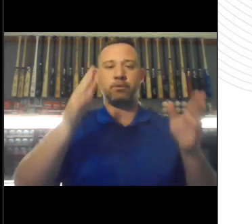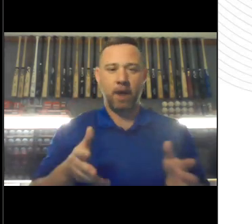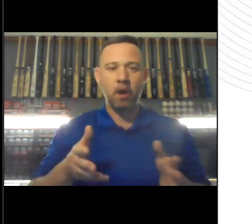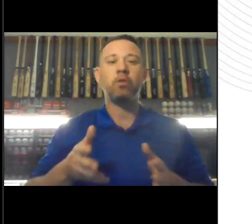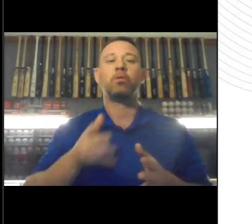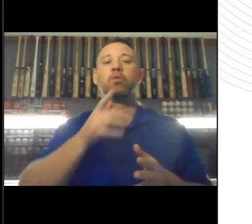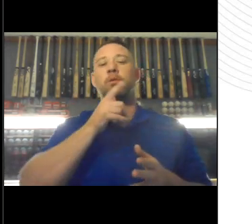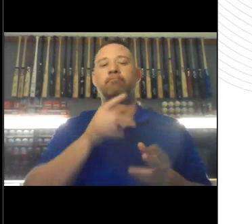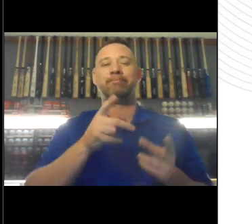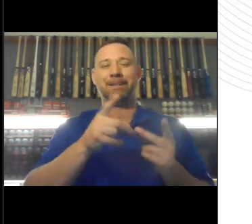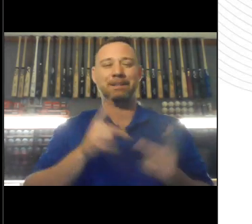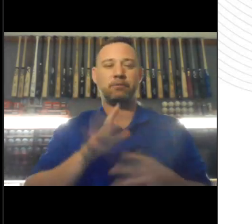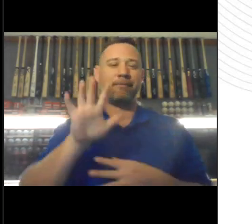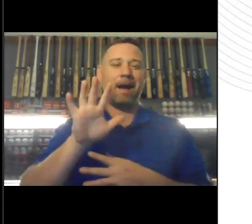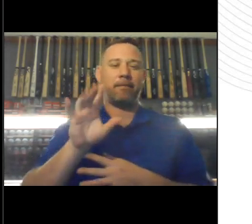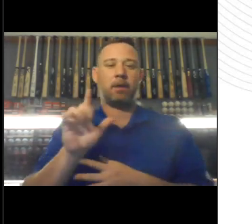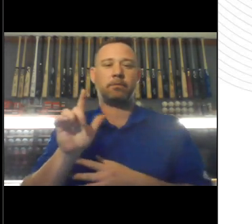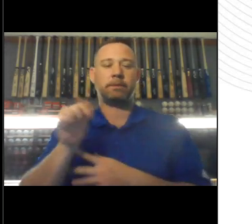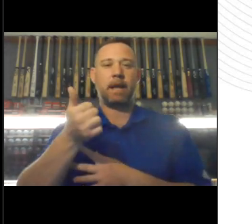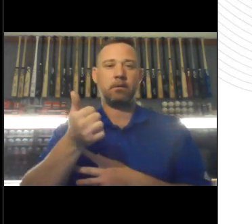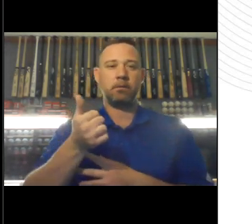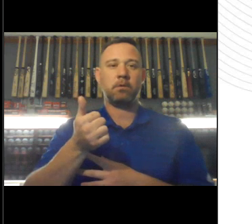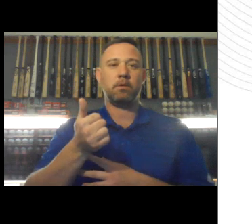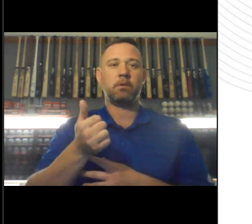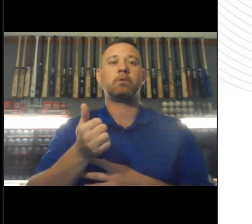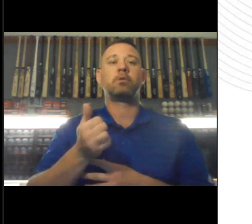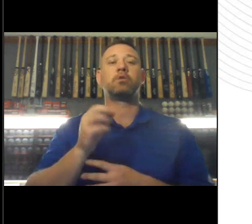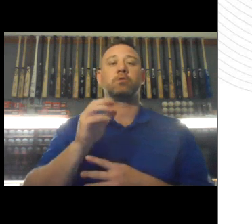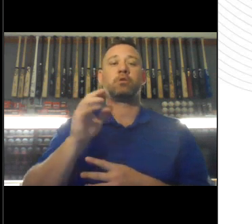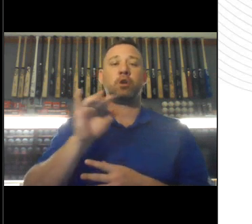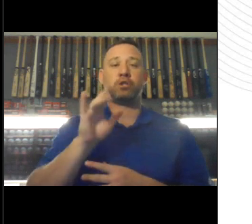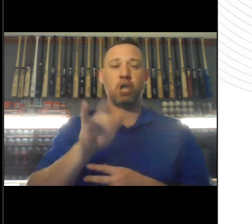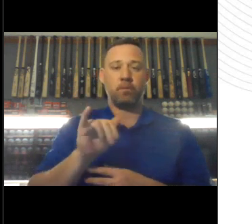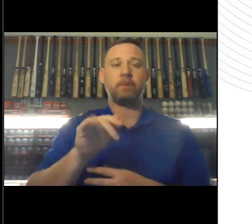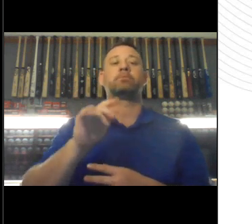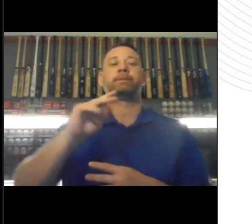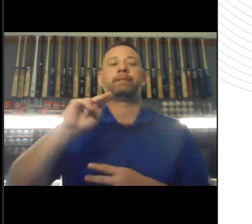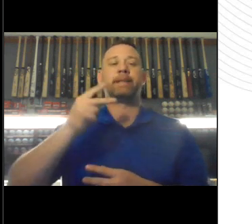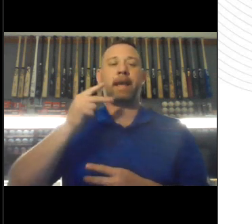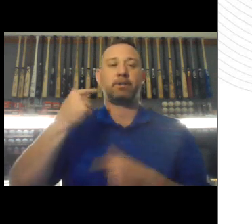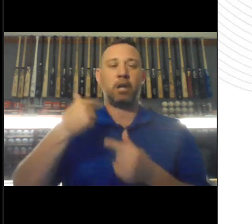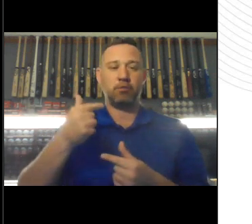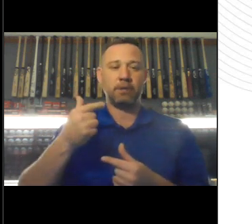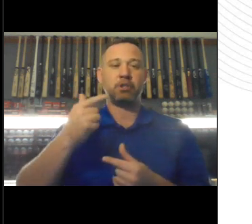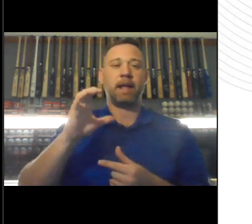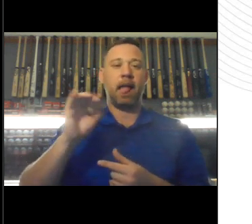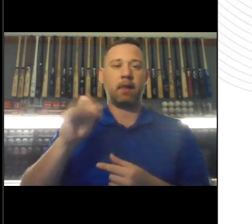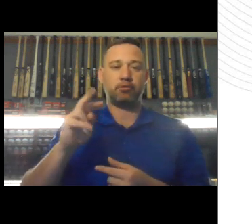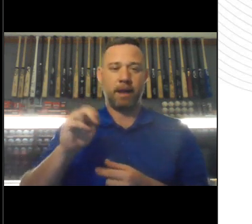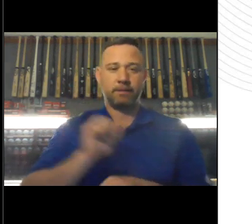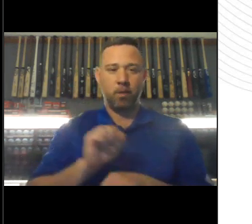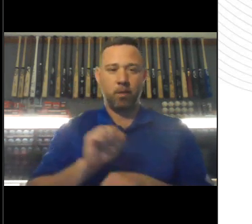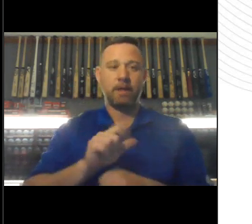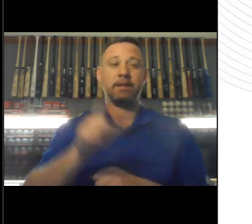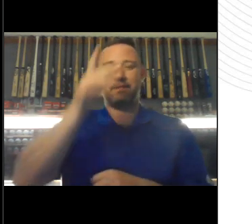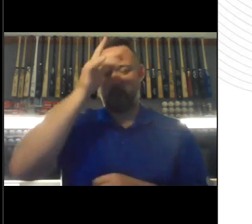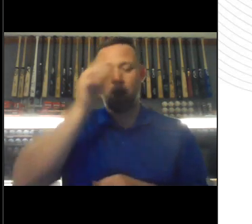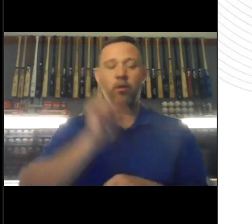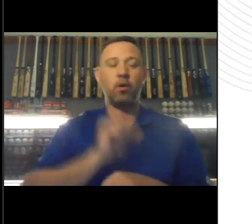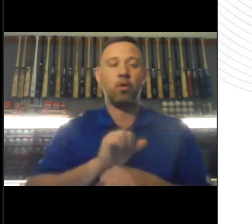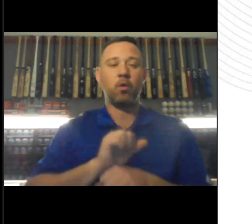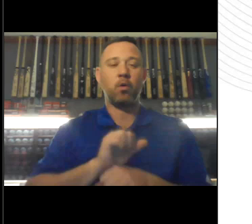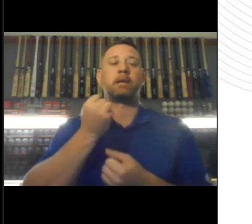that's Districts 5 and 10. Jeremy is a second generation Caltrans employee, and his father worked for Caltrans as a safety